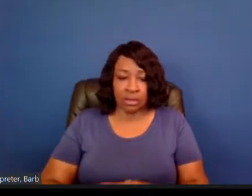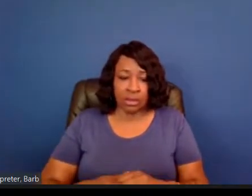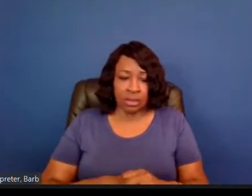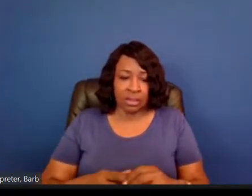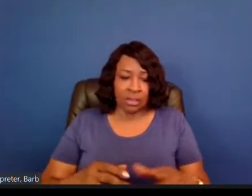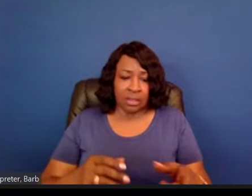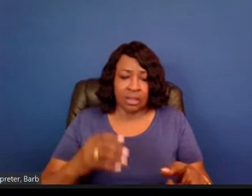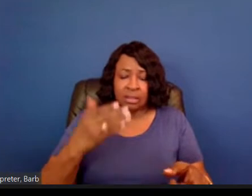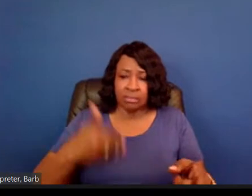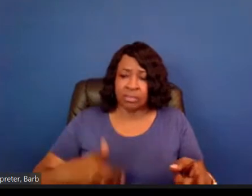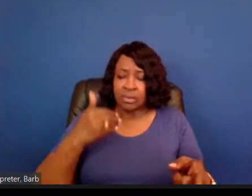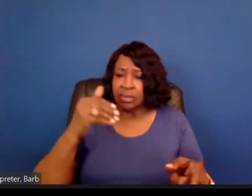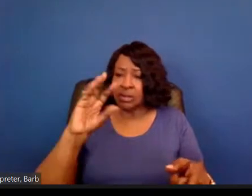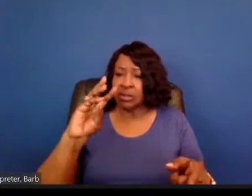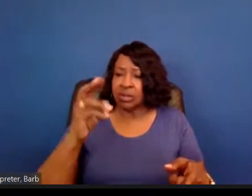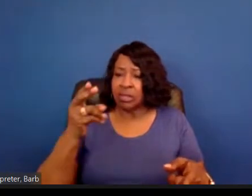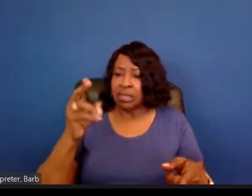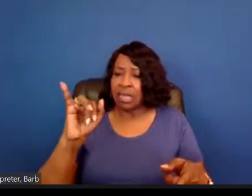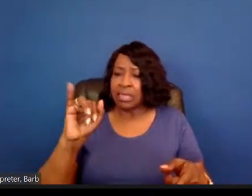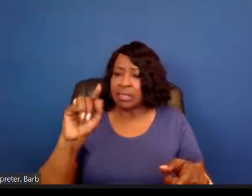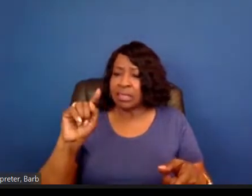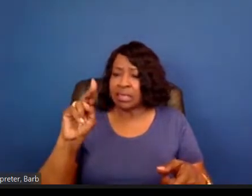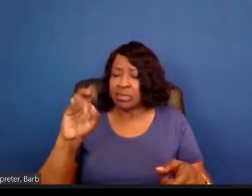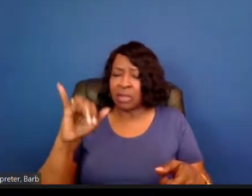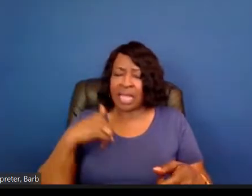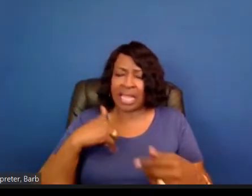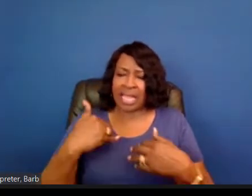This is Whitney. I have one question. And